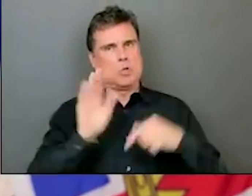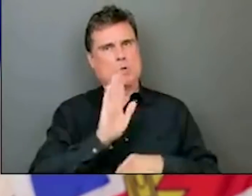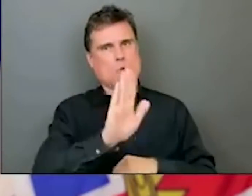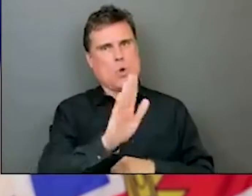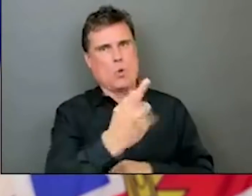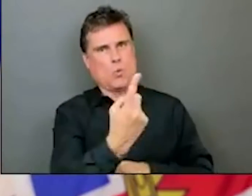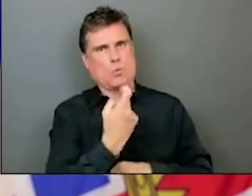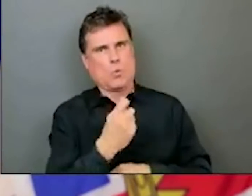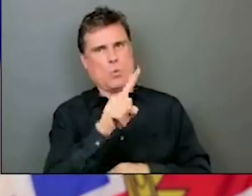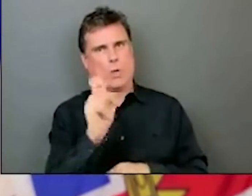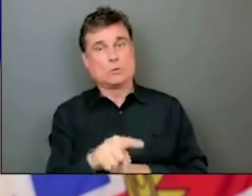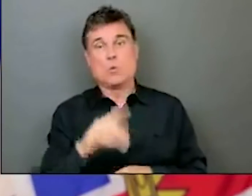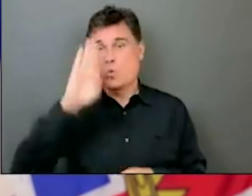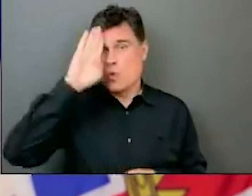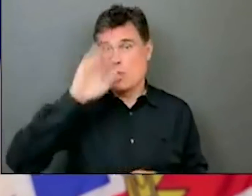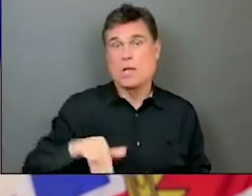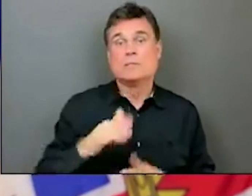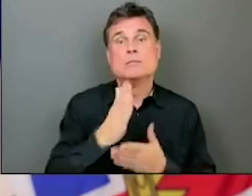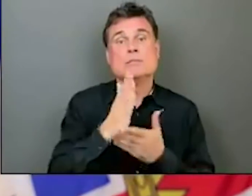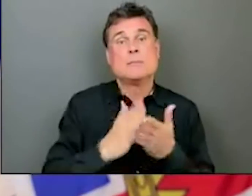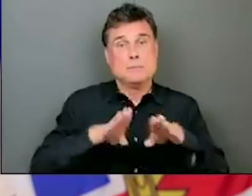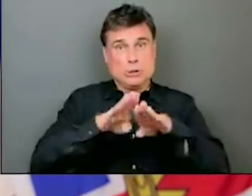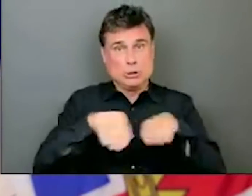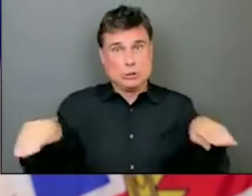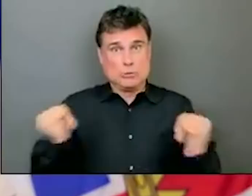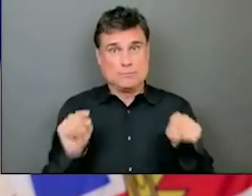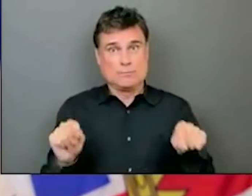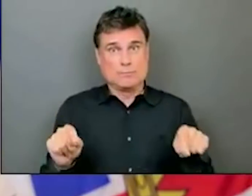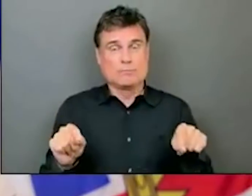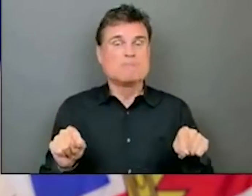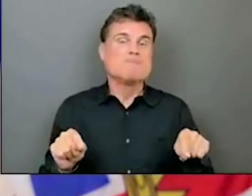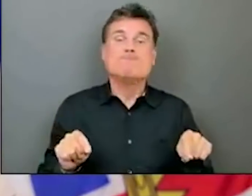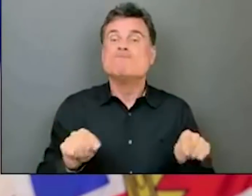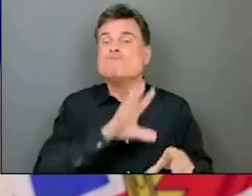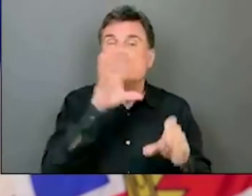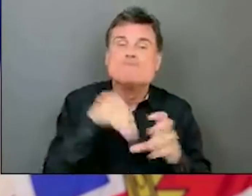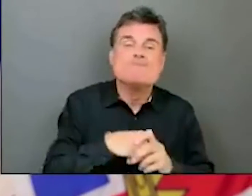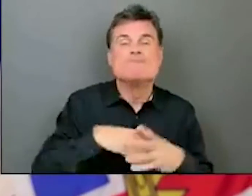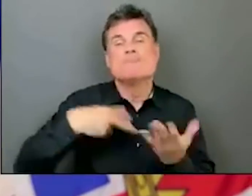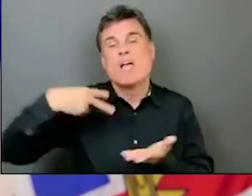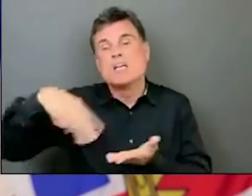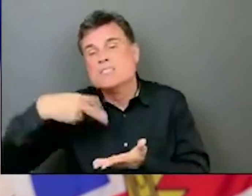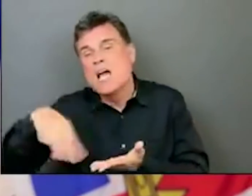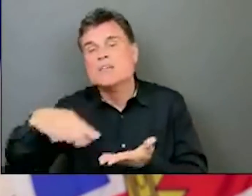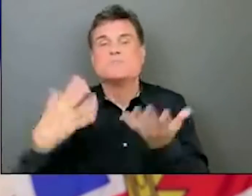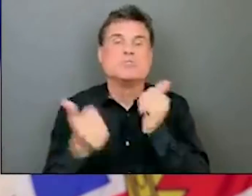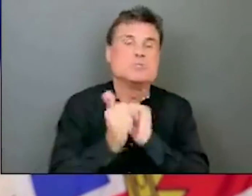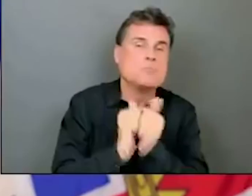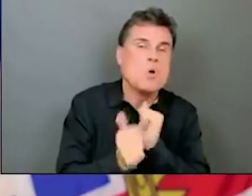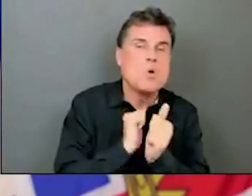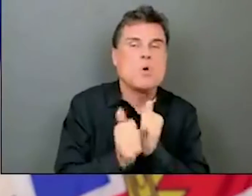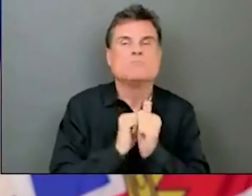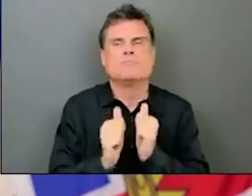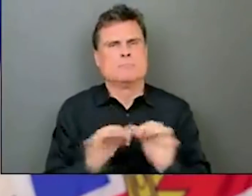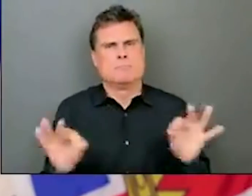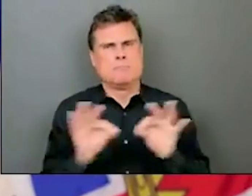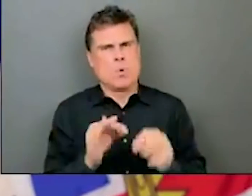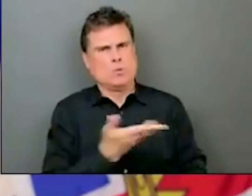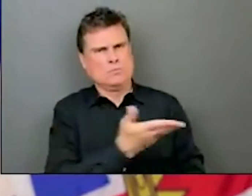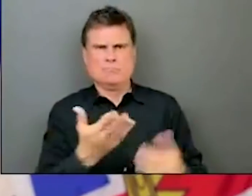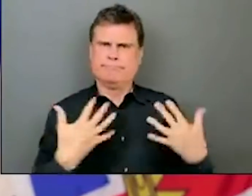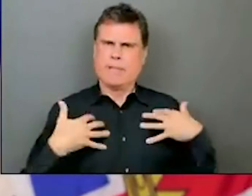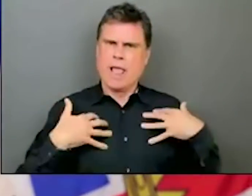know that for some children that activities in sports and dance and other things is a